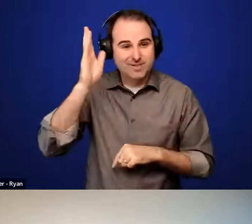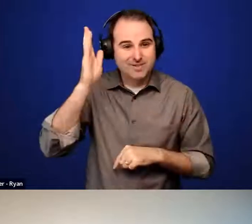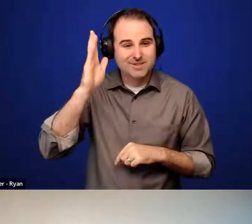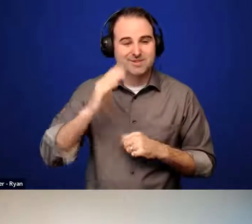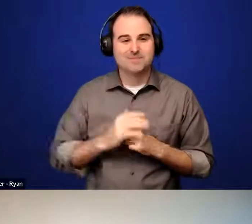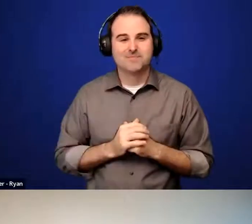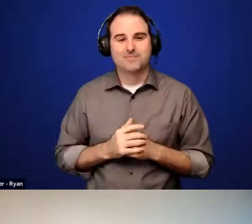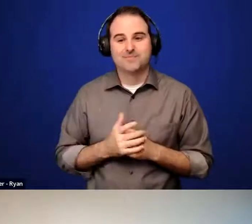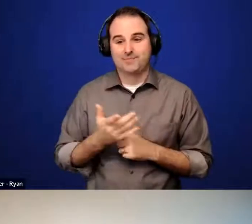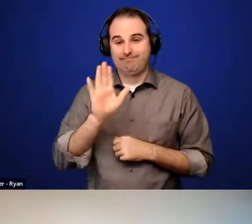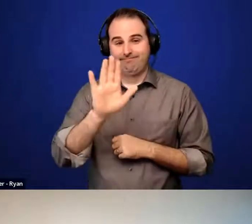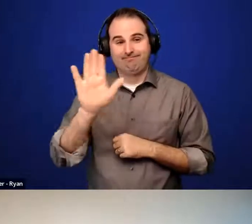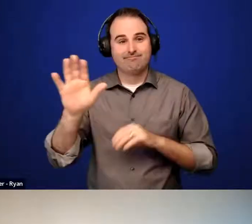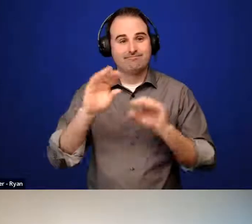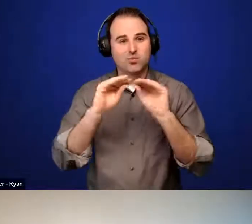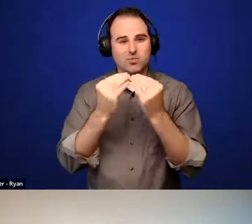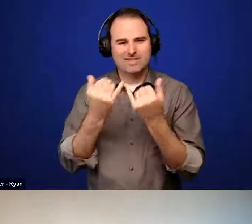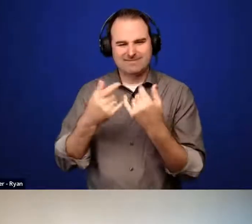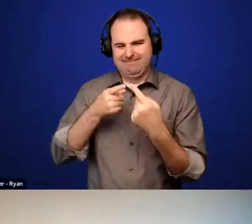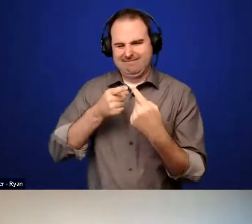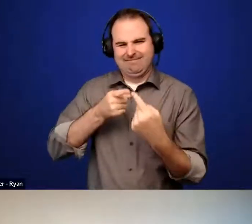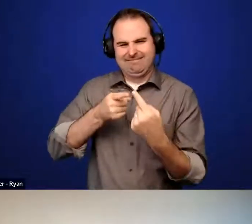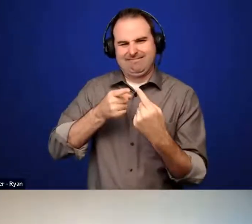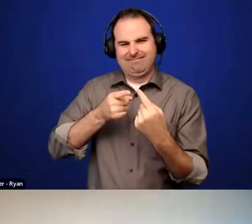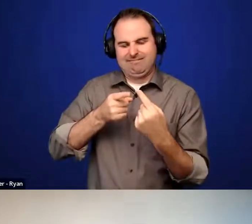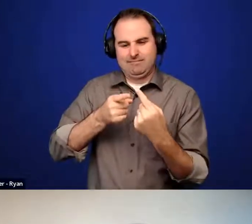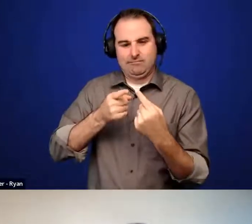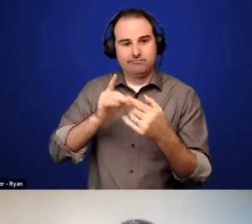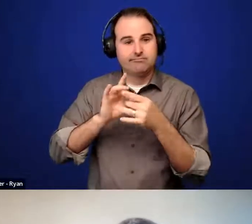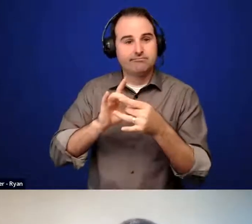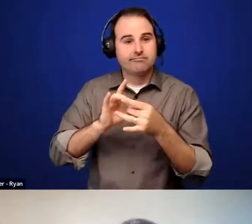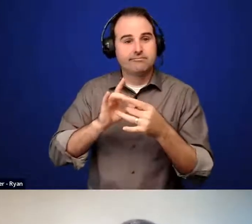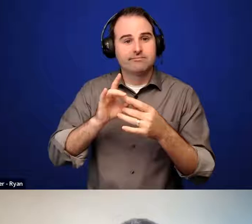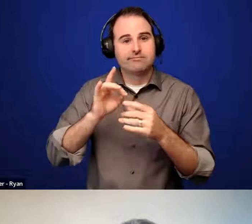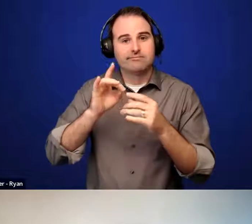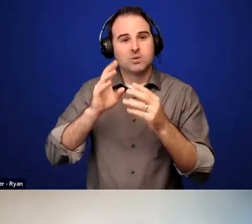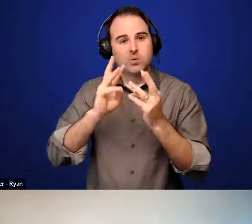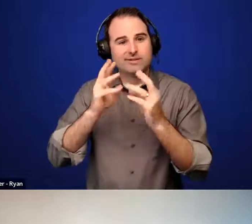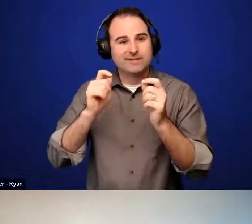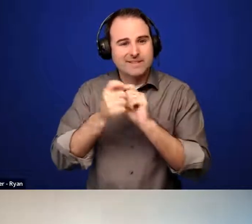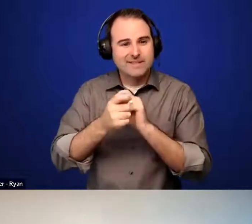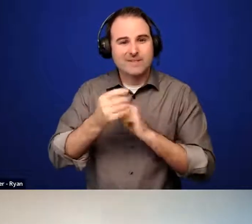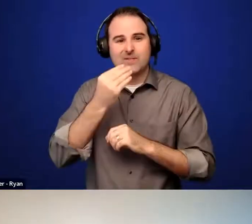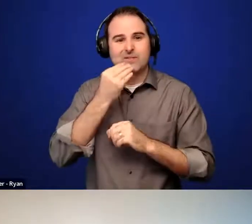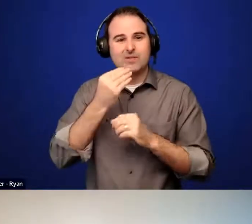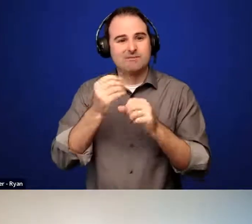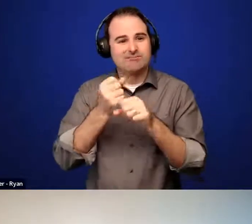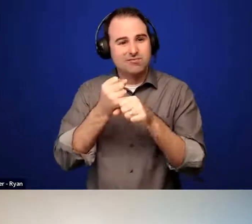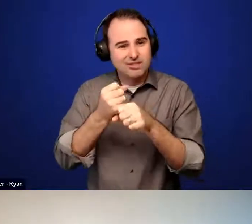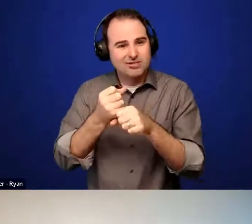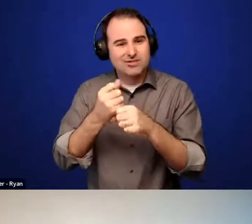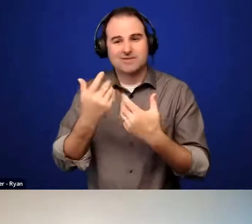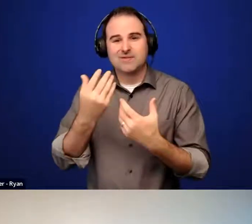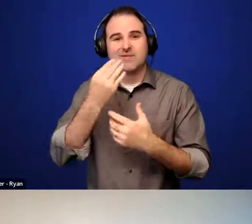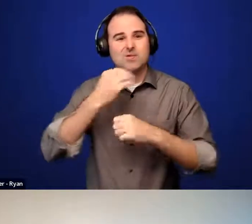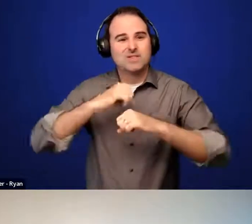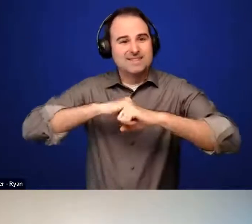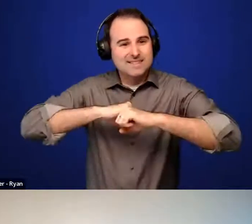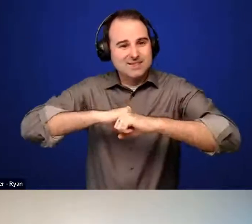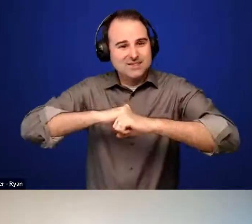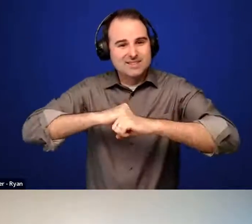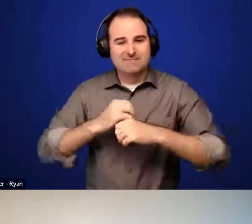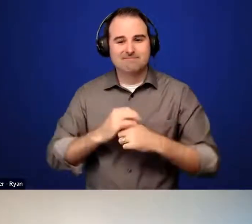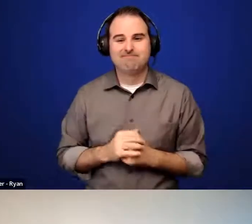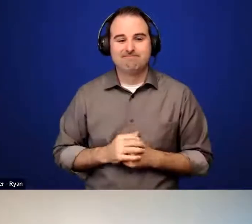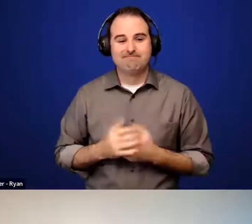is currently grappling with when it comes to climate change, food production, food security. So with that, I will pass it